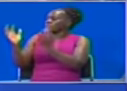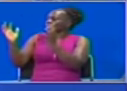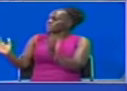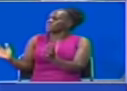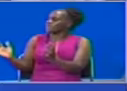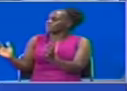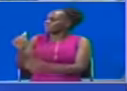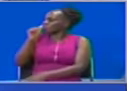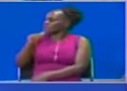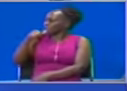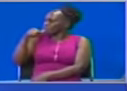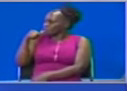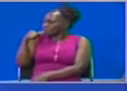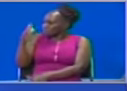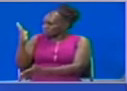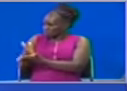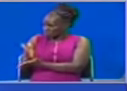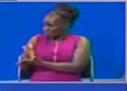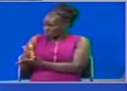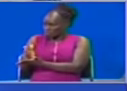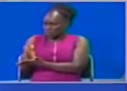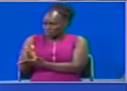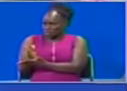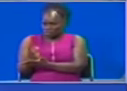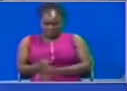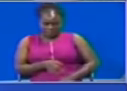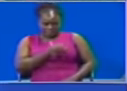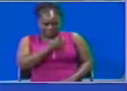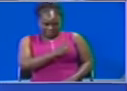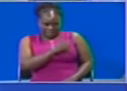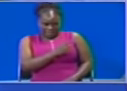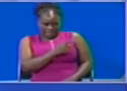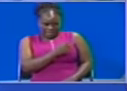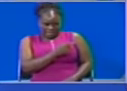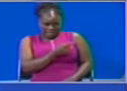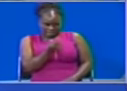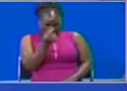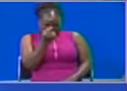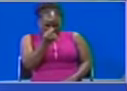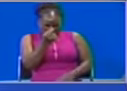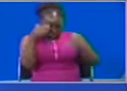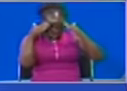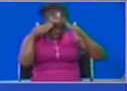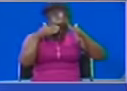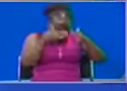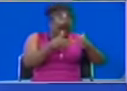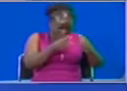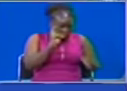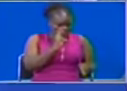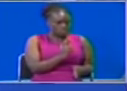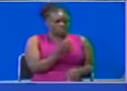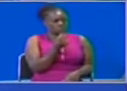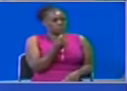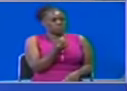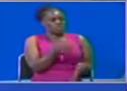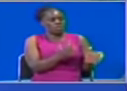hand? I think that is a very narrow way to look at that situation. Mm-hmm. The